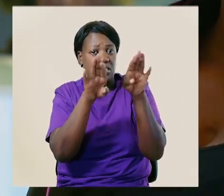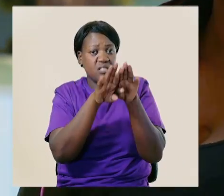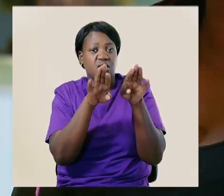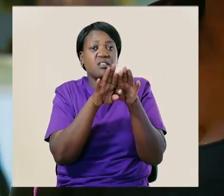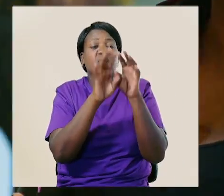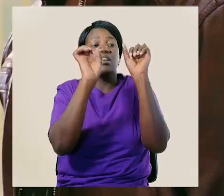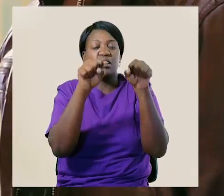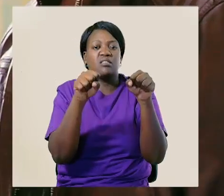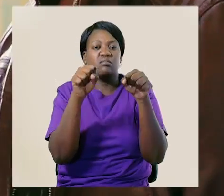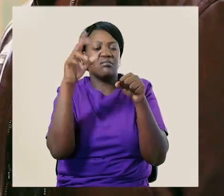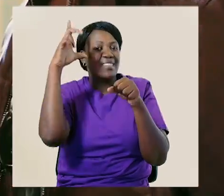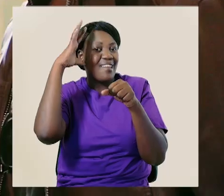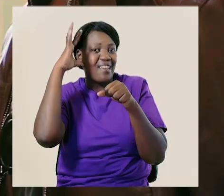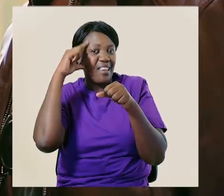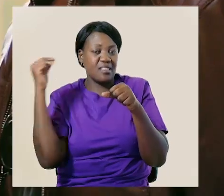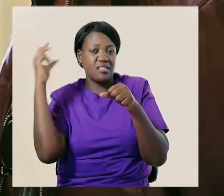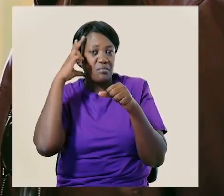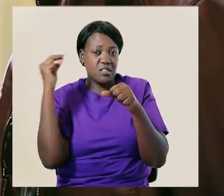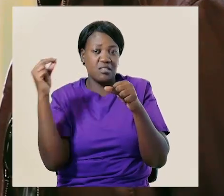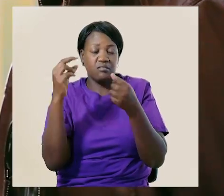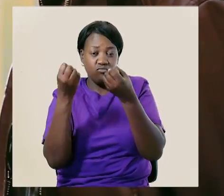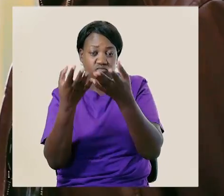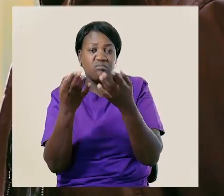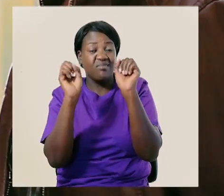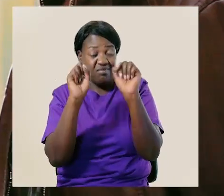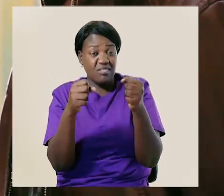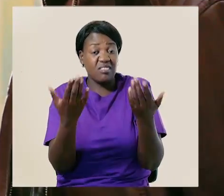give my expertise. So. Shall we say we have a deal?